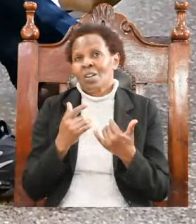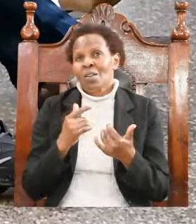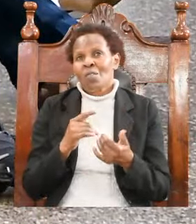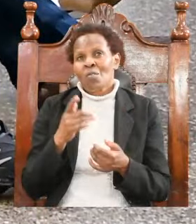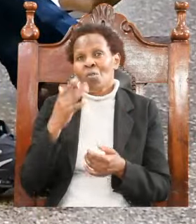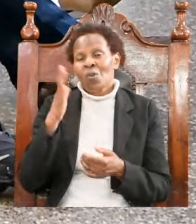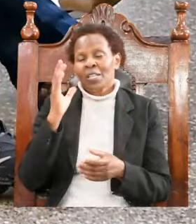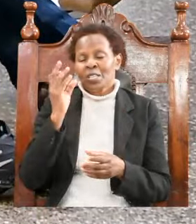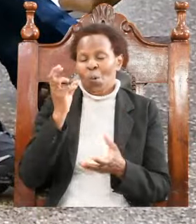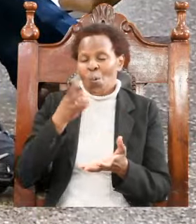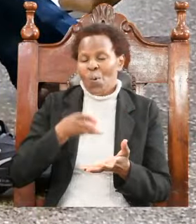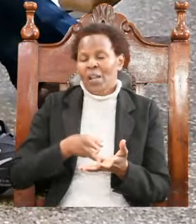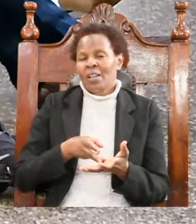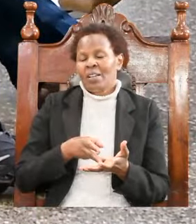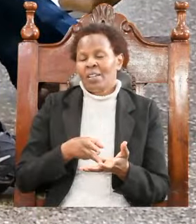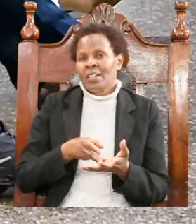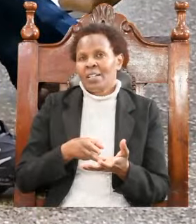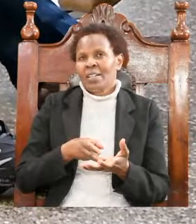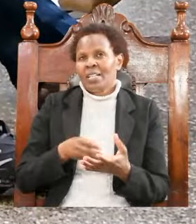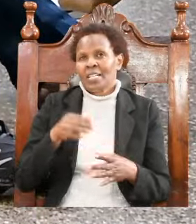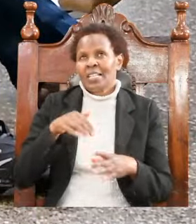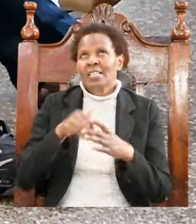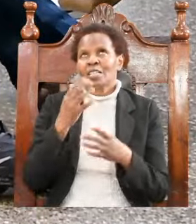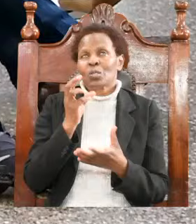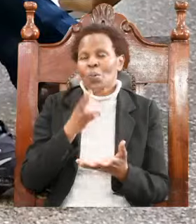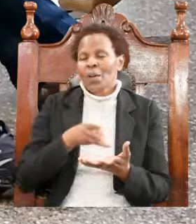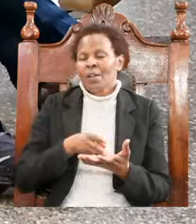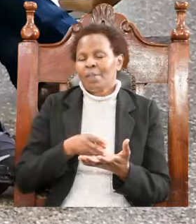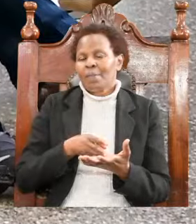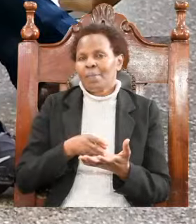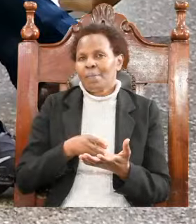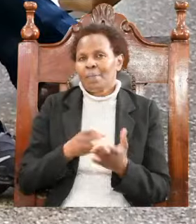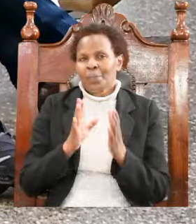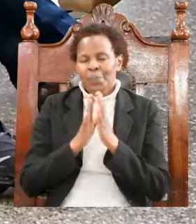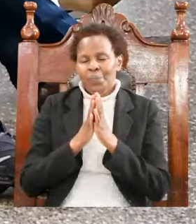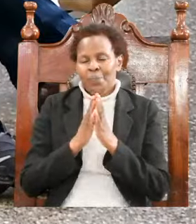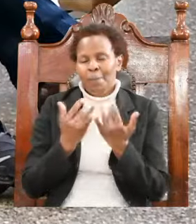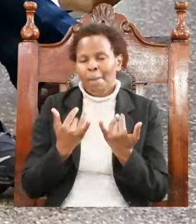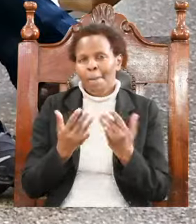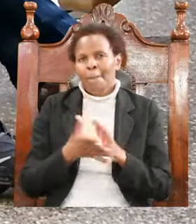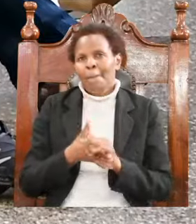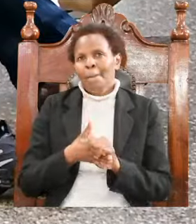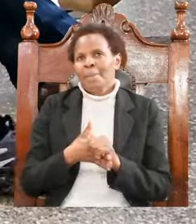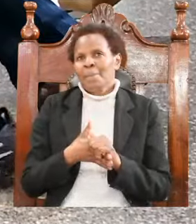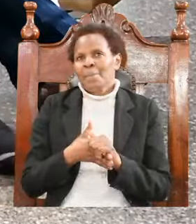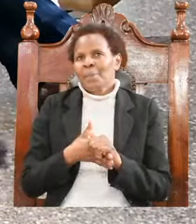word the way Christ wanted us to do. Let us pray.